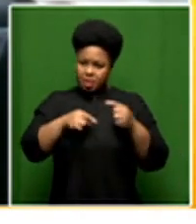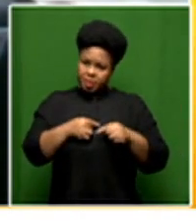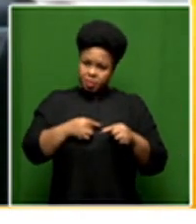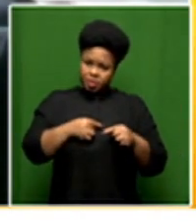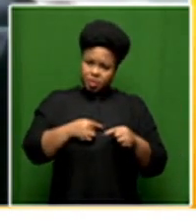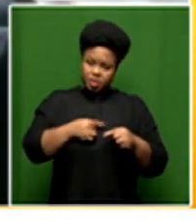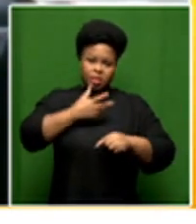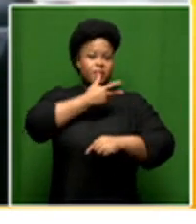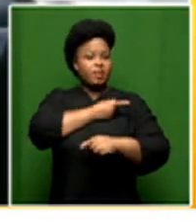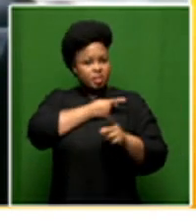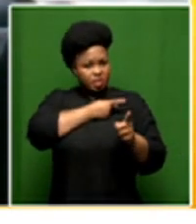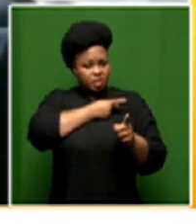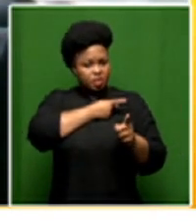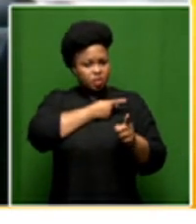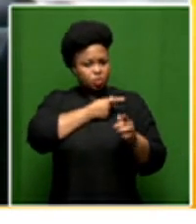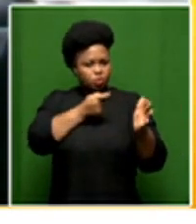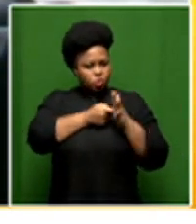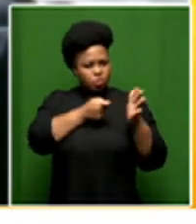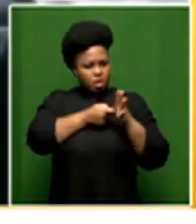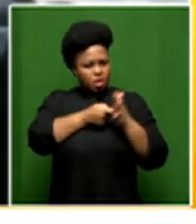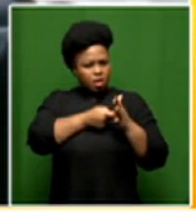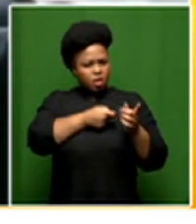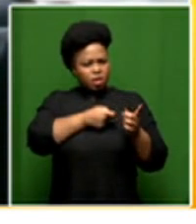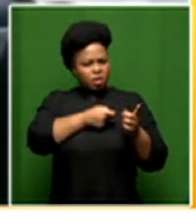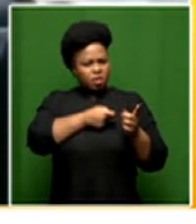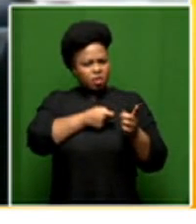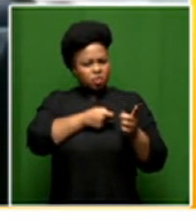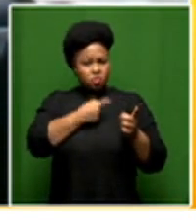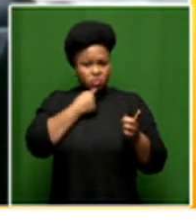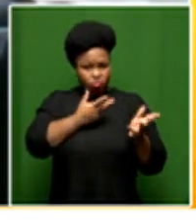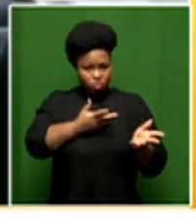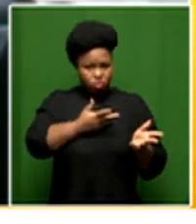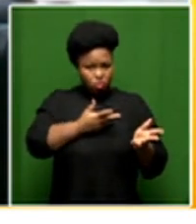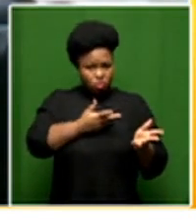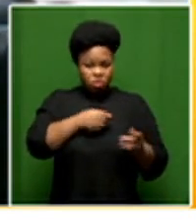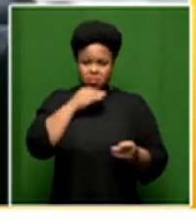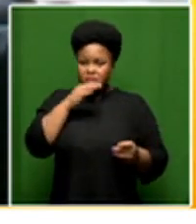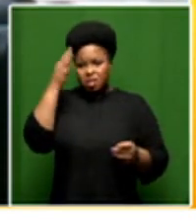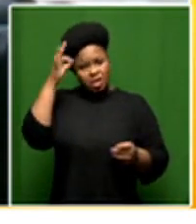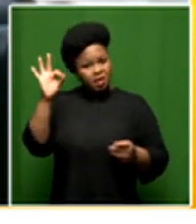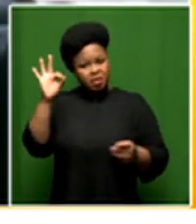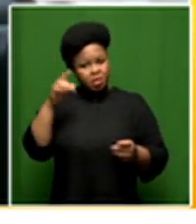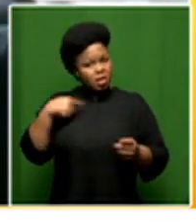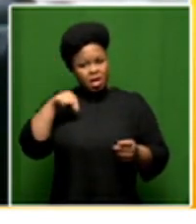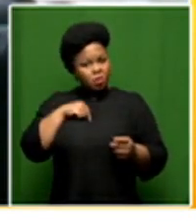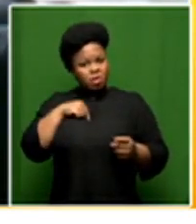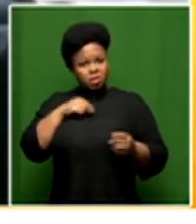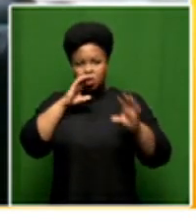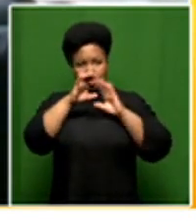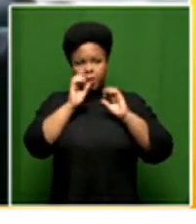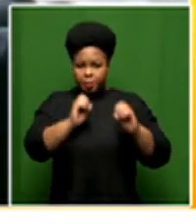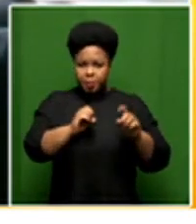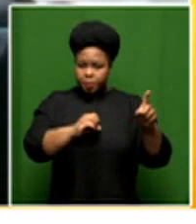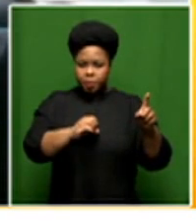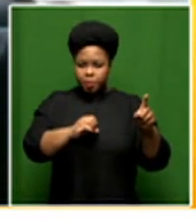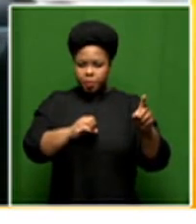about the vaccine procurement. Is that what you are saying, and that our government is not in conversation